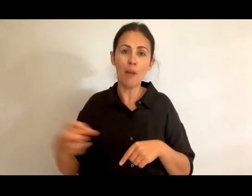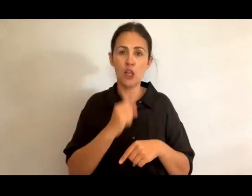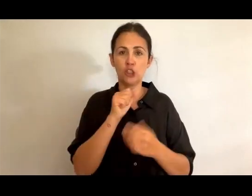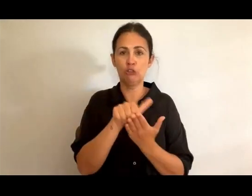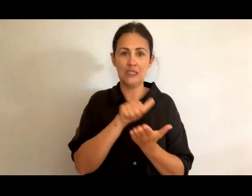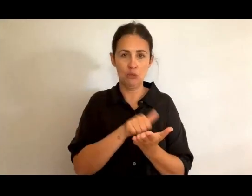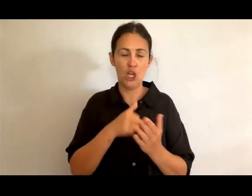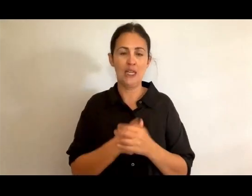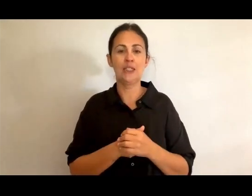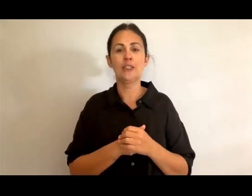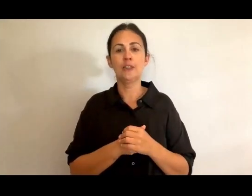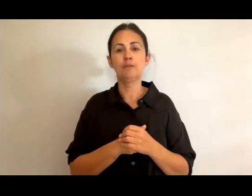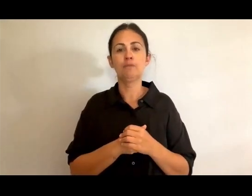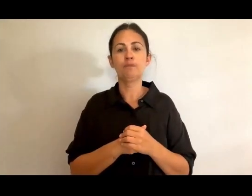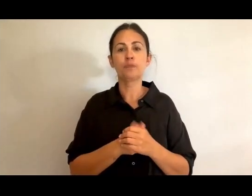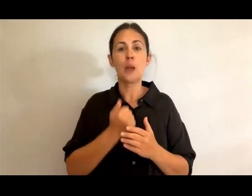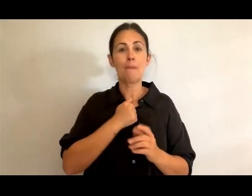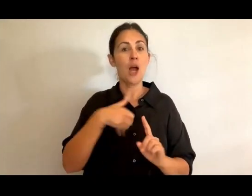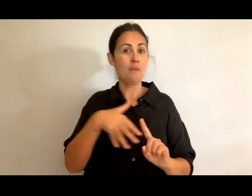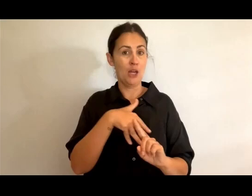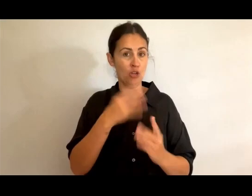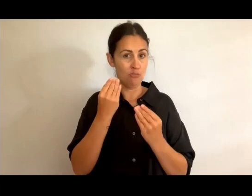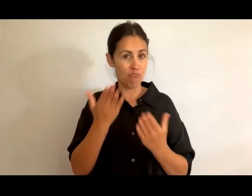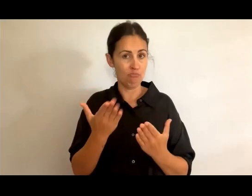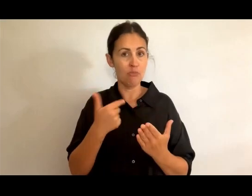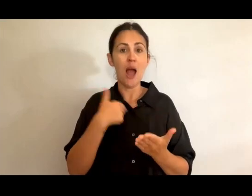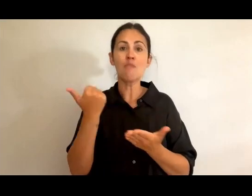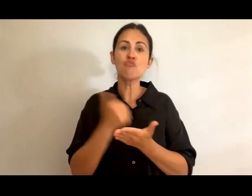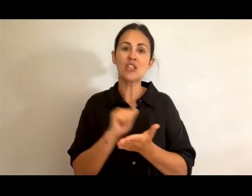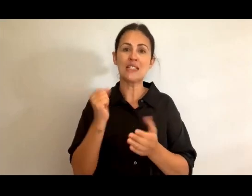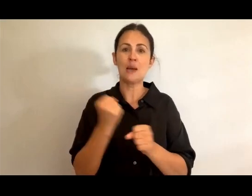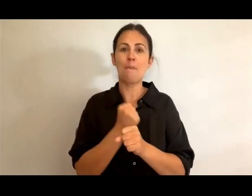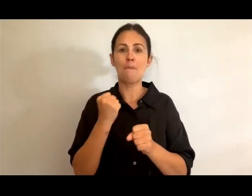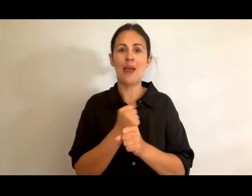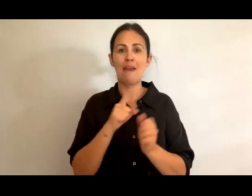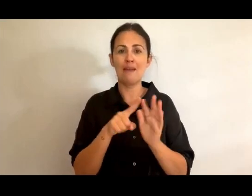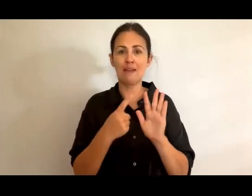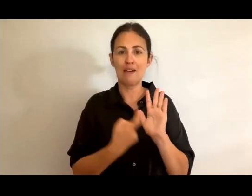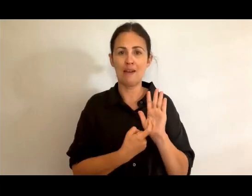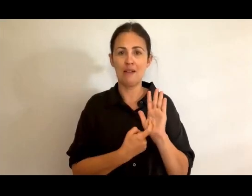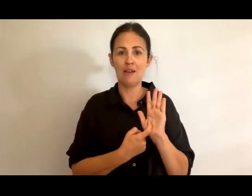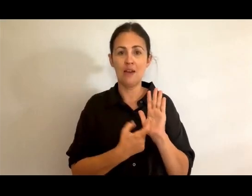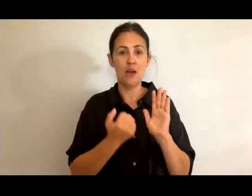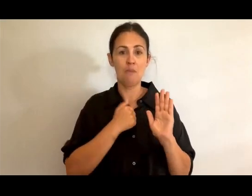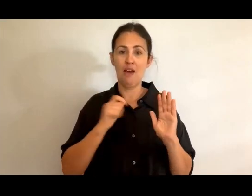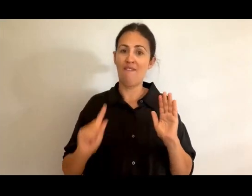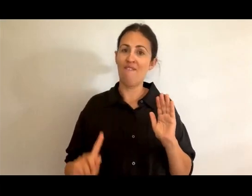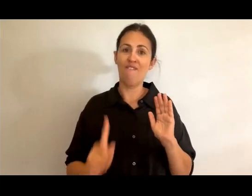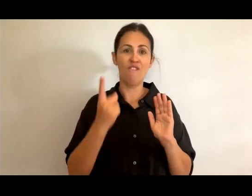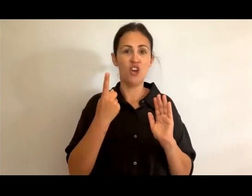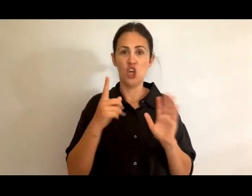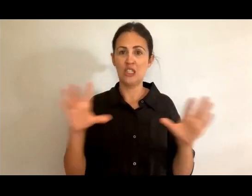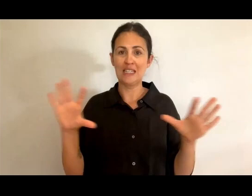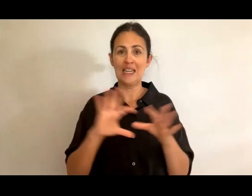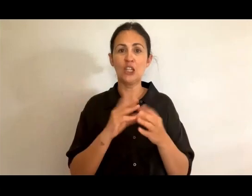My background. I'm a printmaker, and this is one of my first connections with Trina Ham. When I was in Year 10, I was lucky enough to do